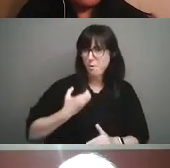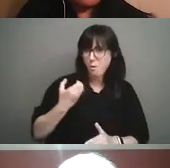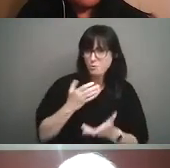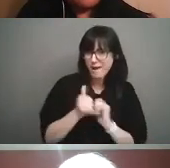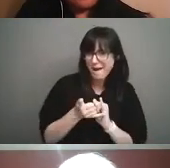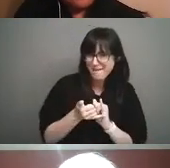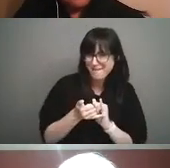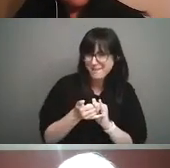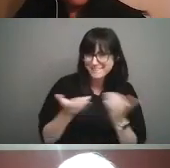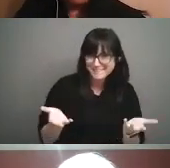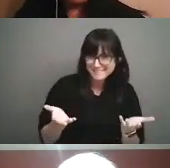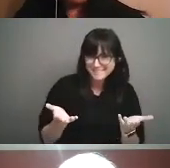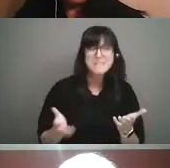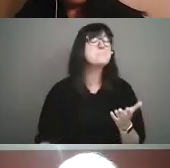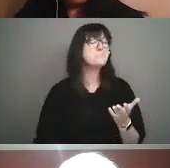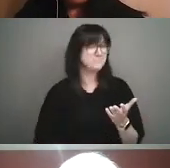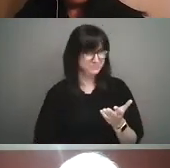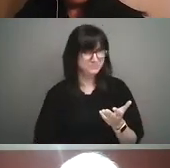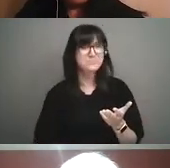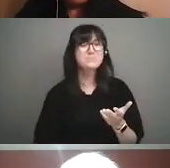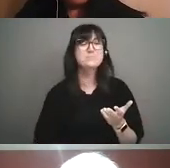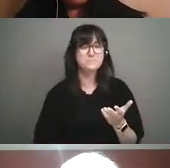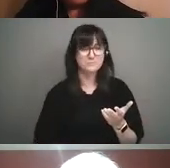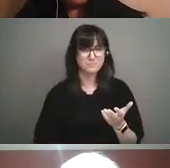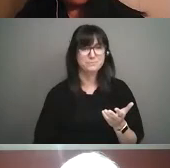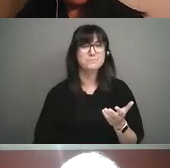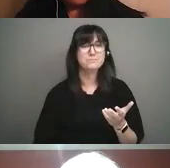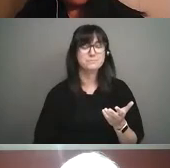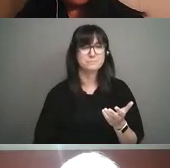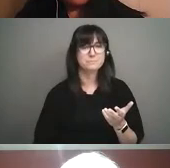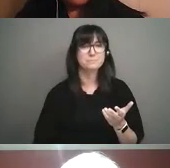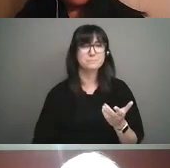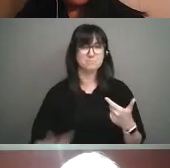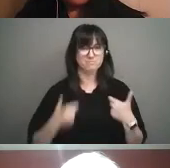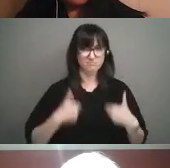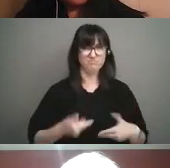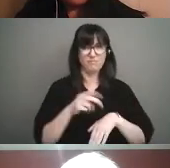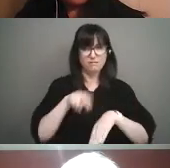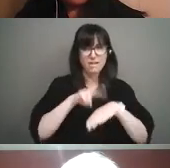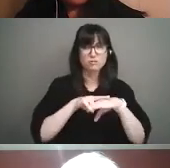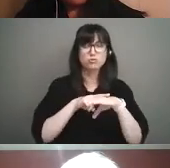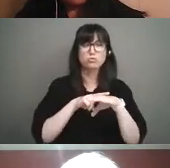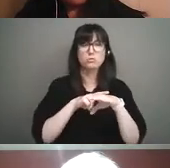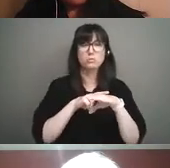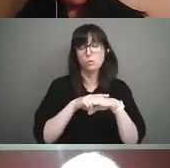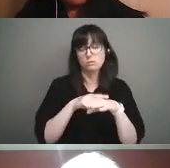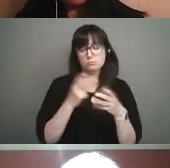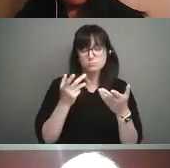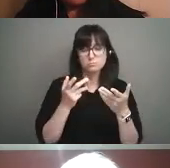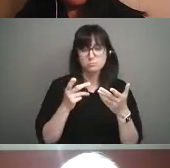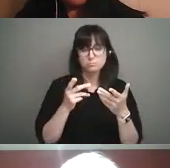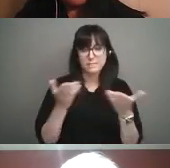How do we become a coach? Yeah, so the coaching piece is I'm a national, well, US, because we don't have it in